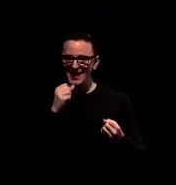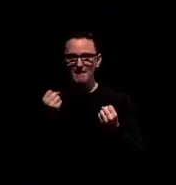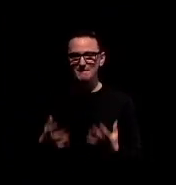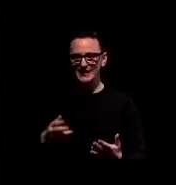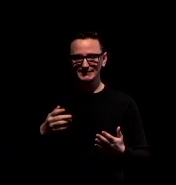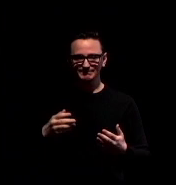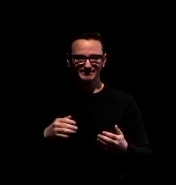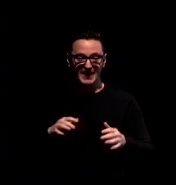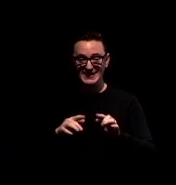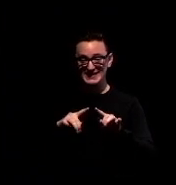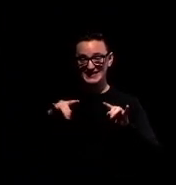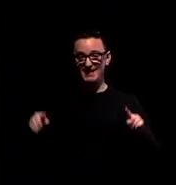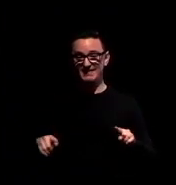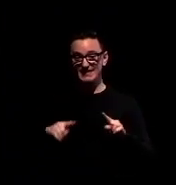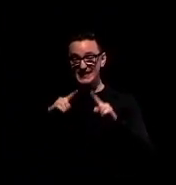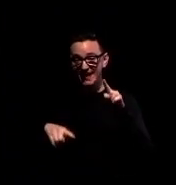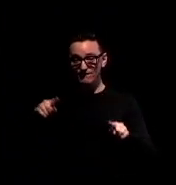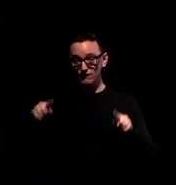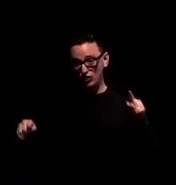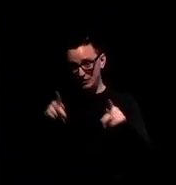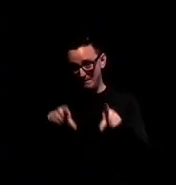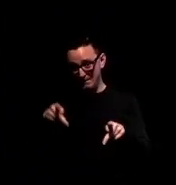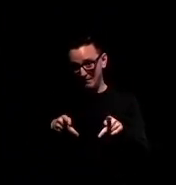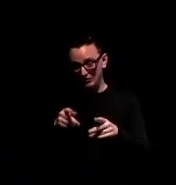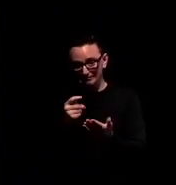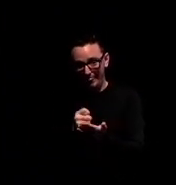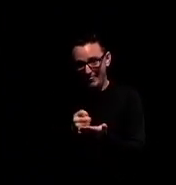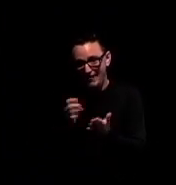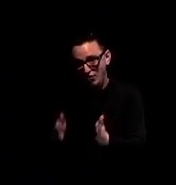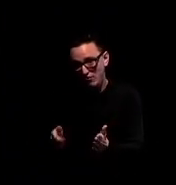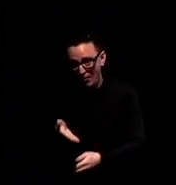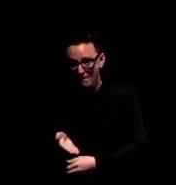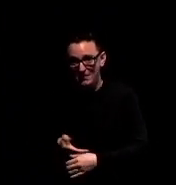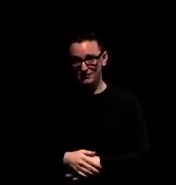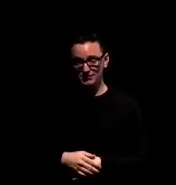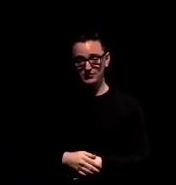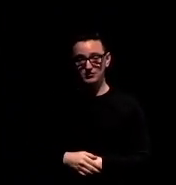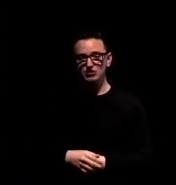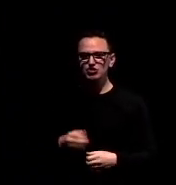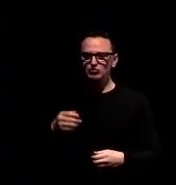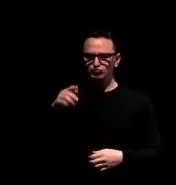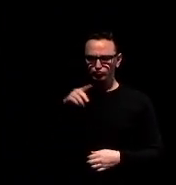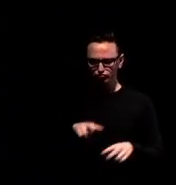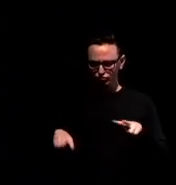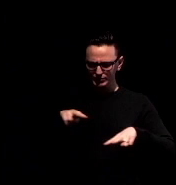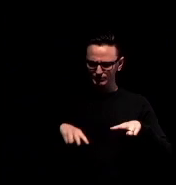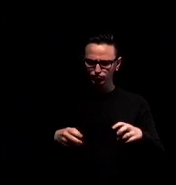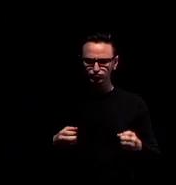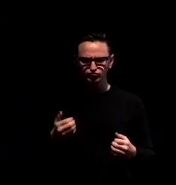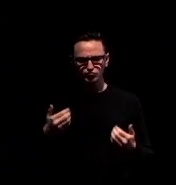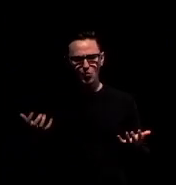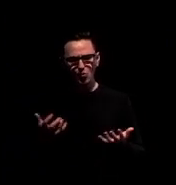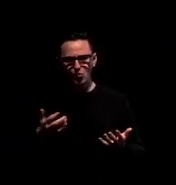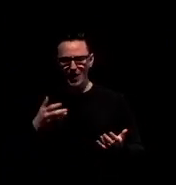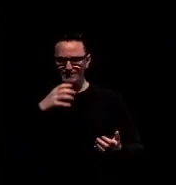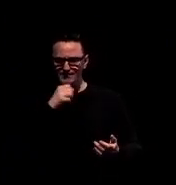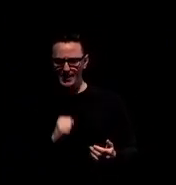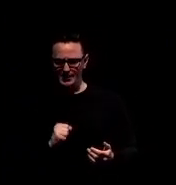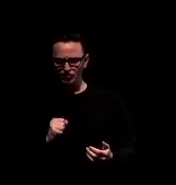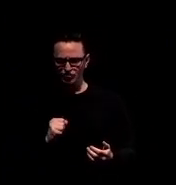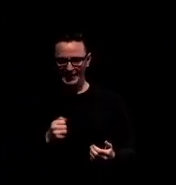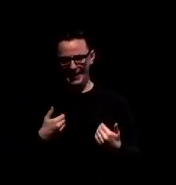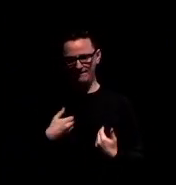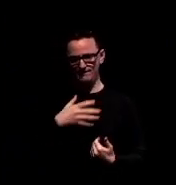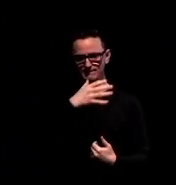this is just Minnesota data. We also looked at, well, what are the age, and they just do female and male in